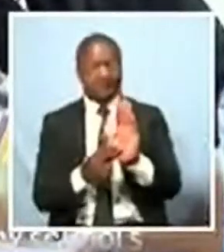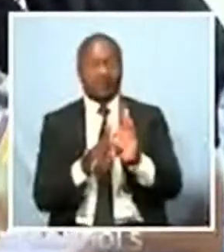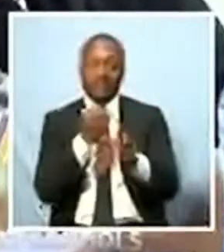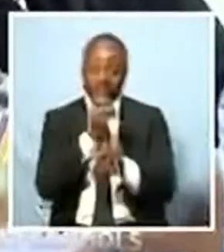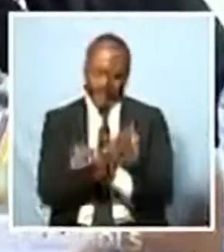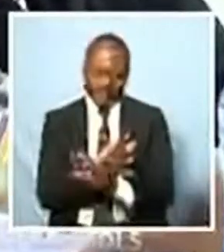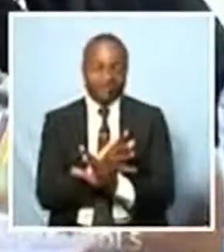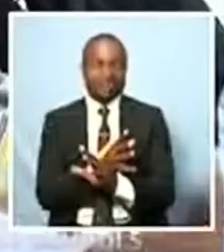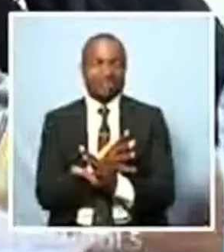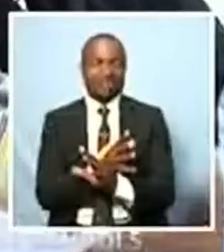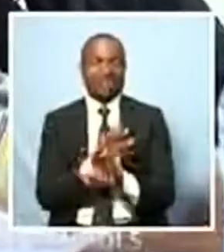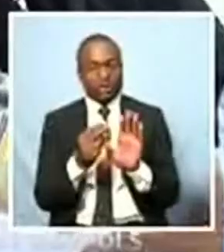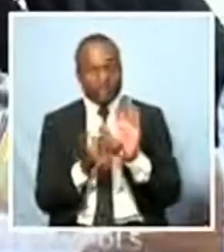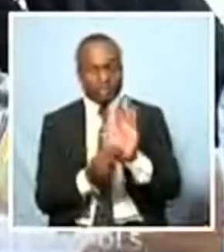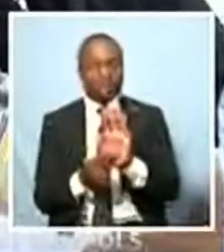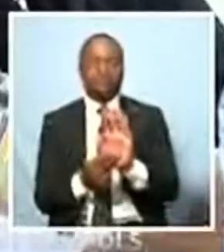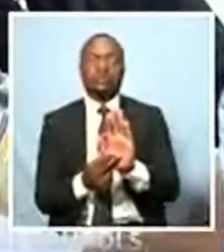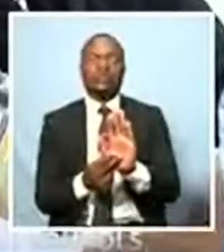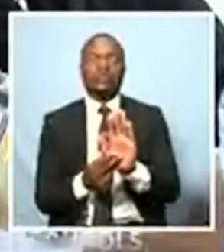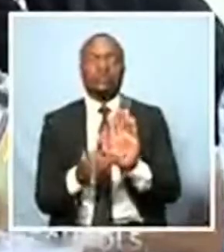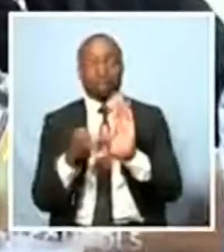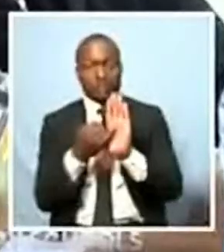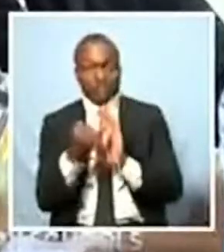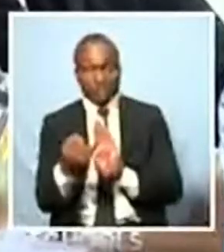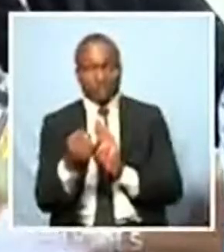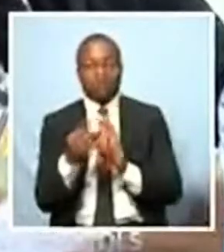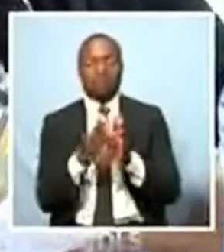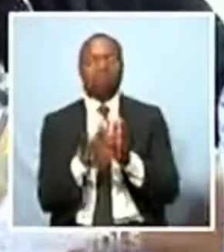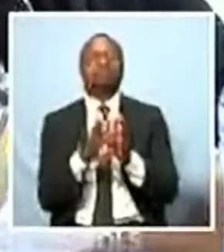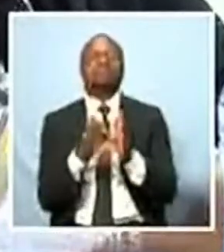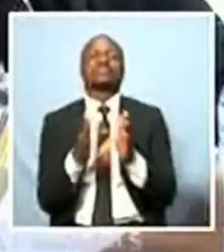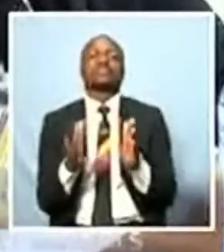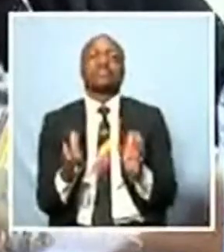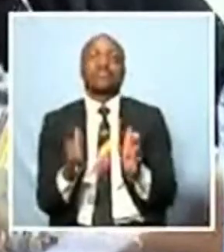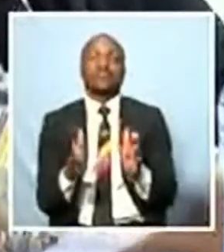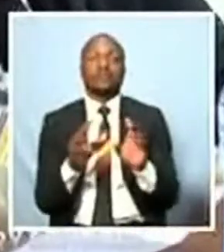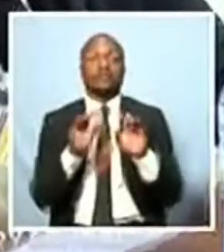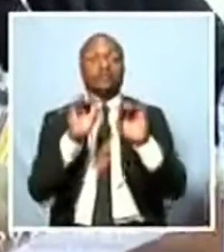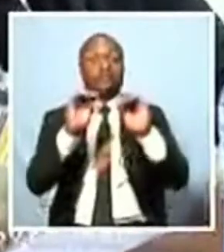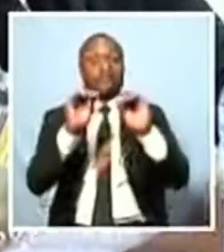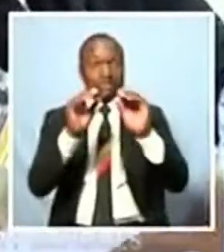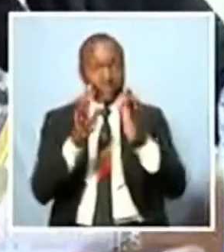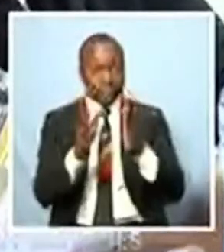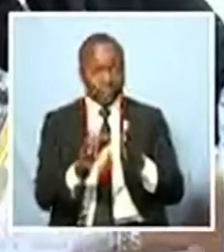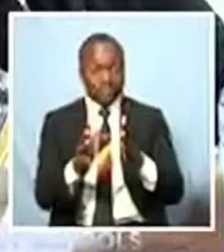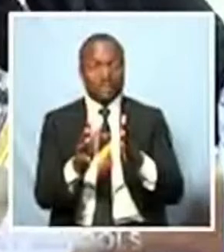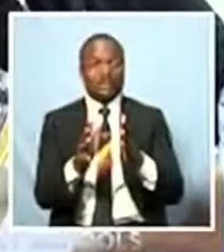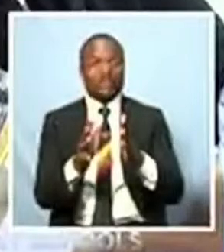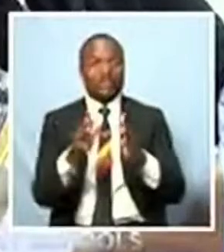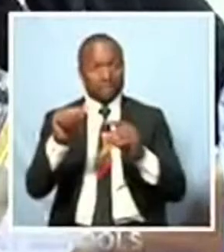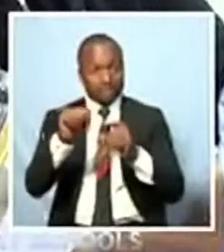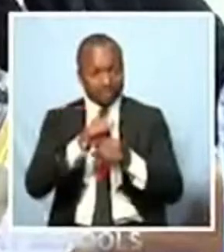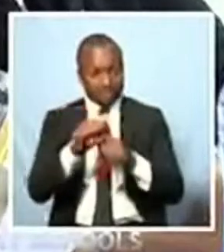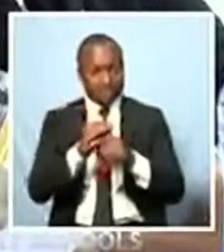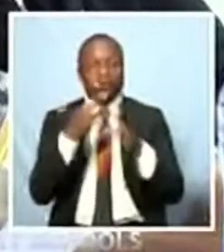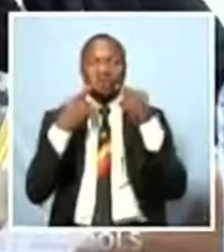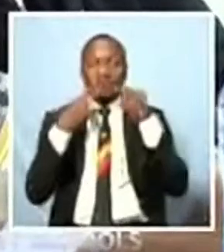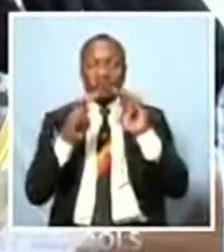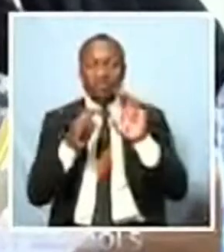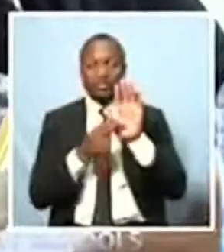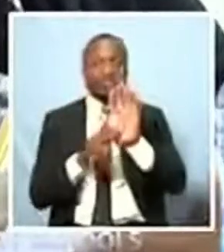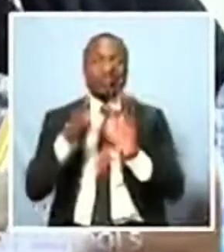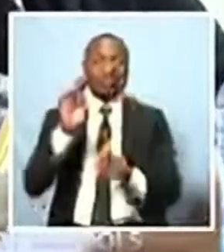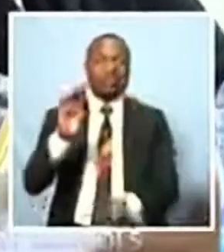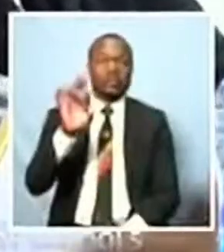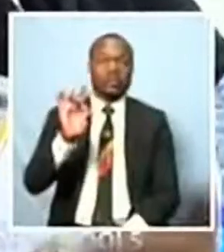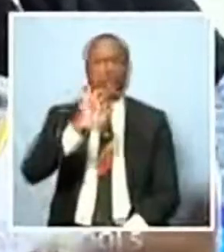readiness, highlighting a significant gap. Teacher training. The results indicated that 78%